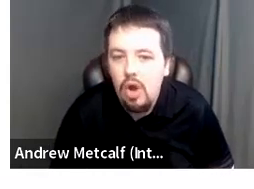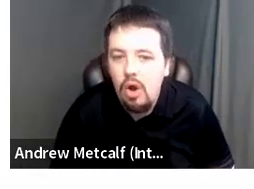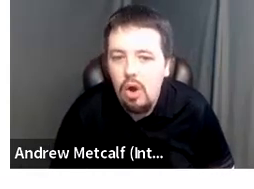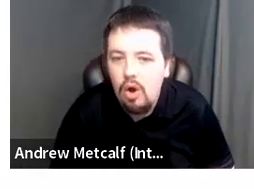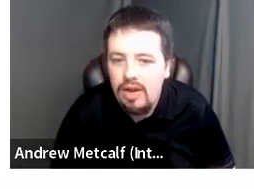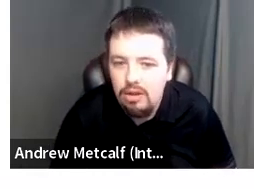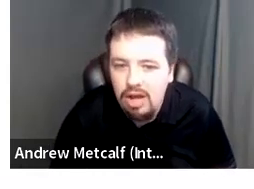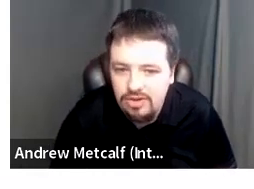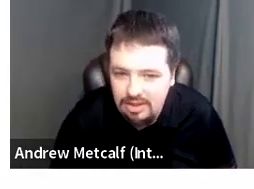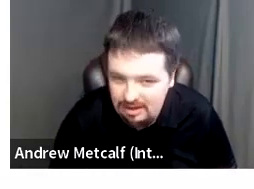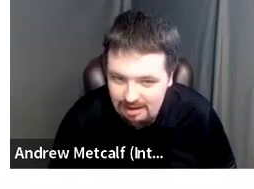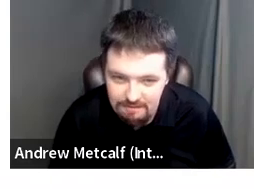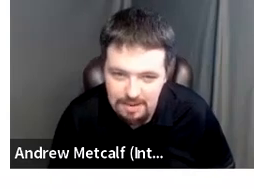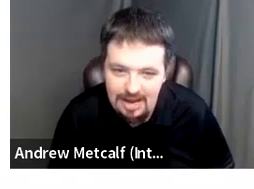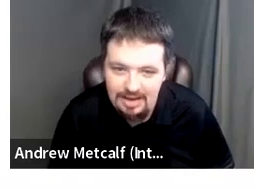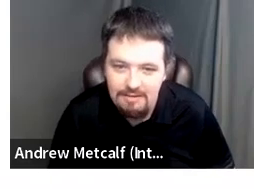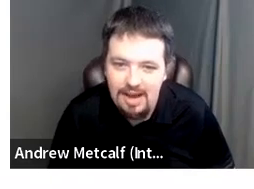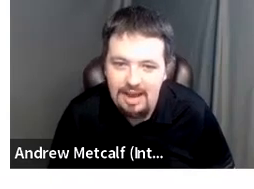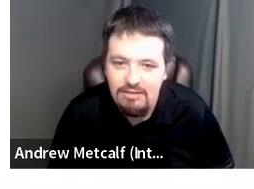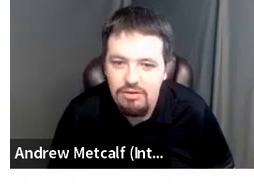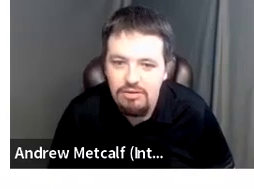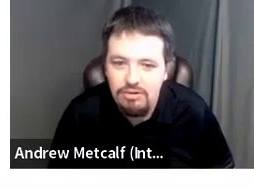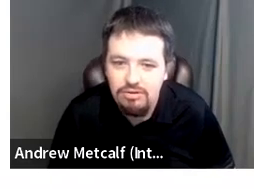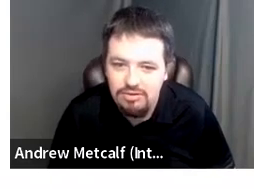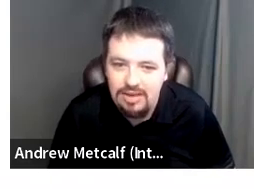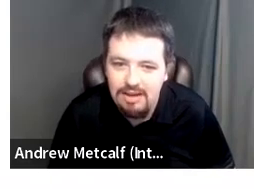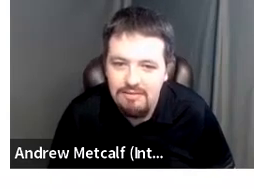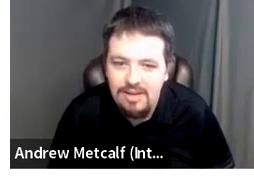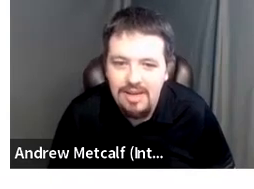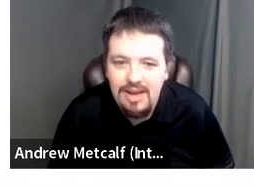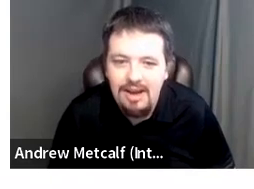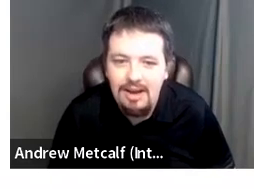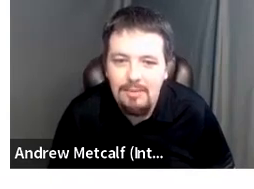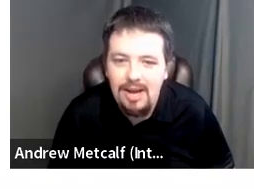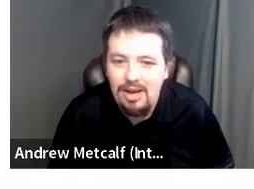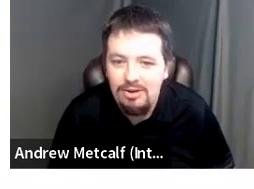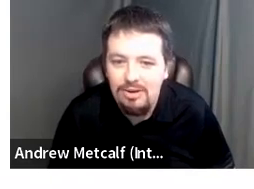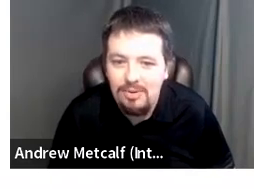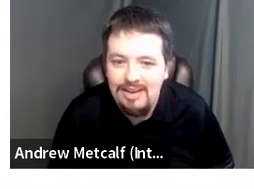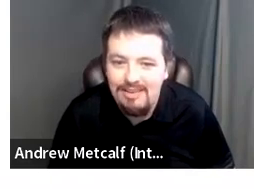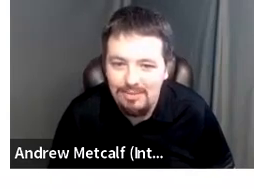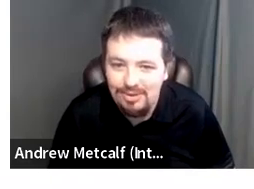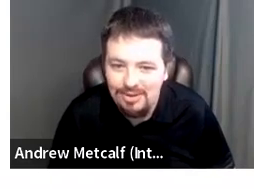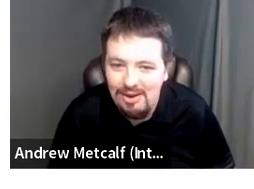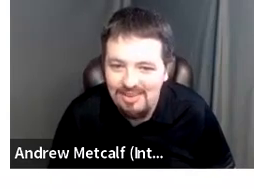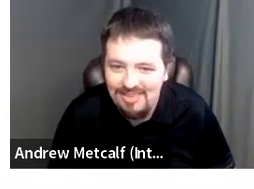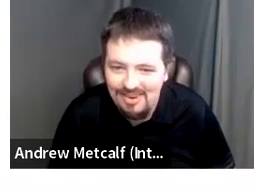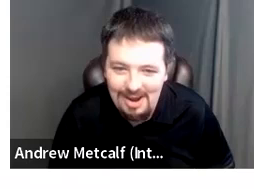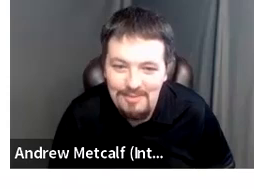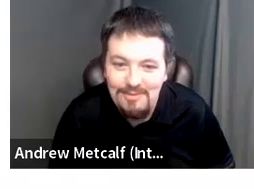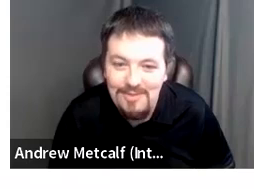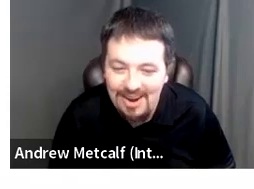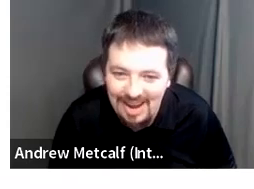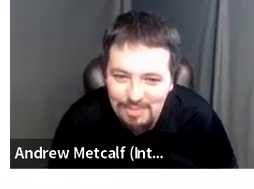just audiologically deaf, but I identify as culturally deaf. 120 decibel loss,